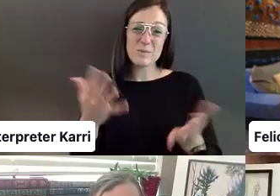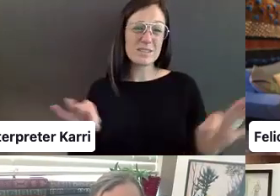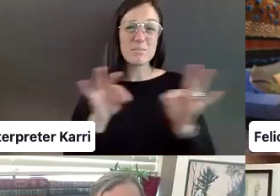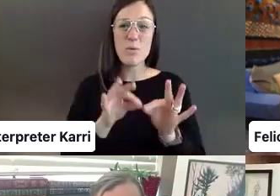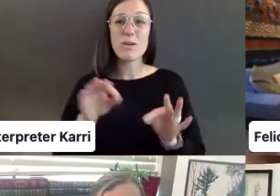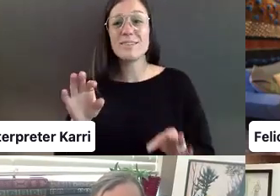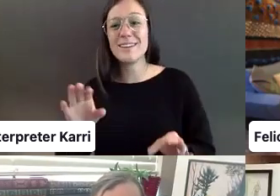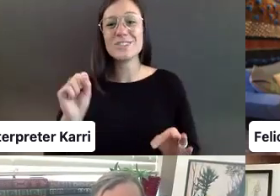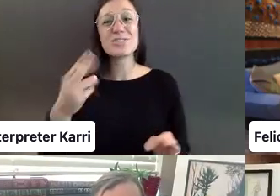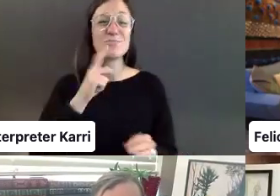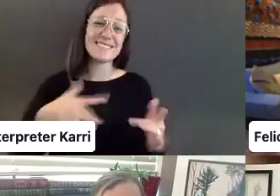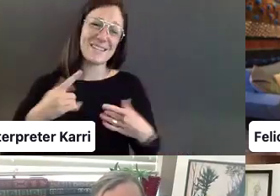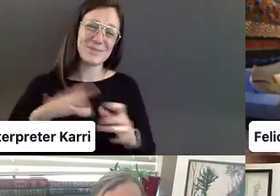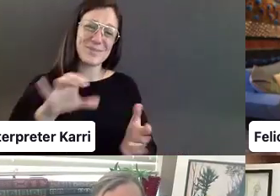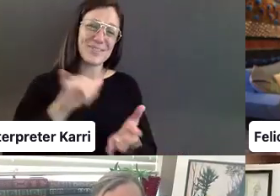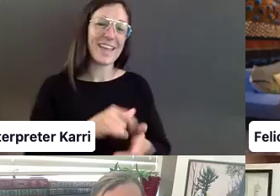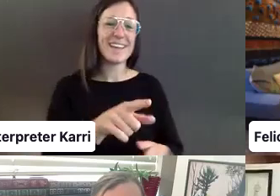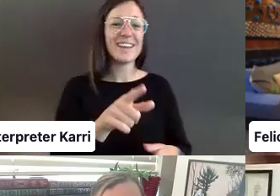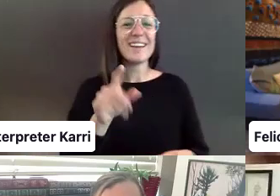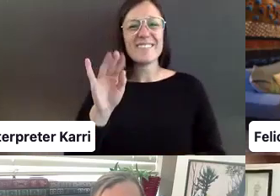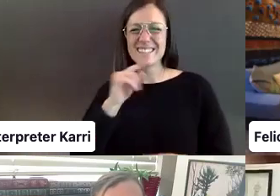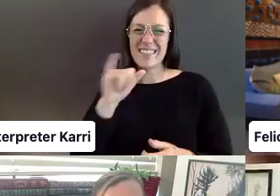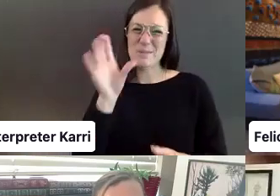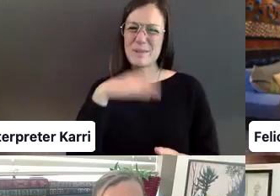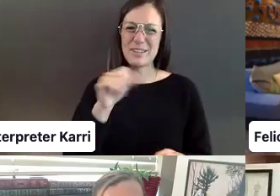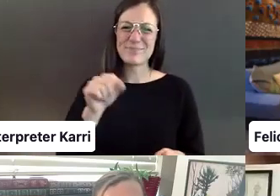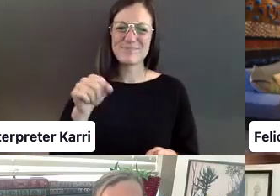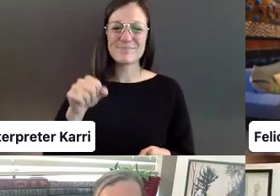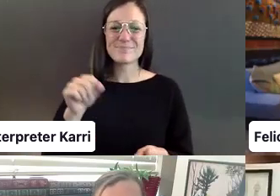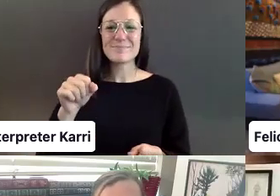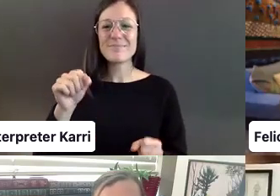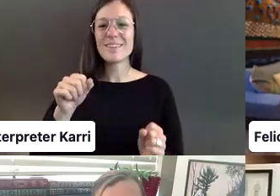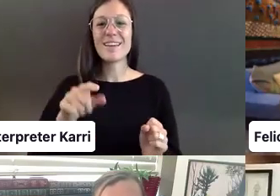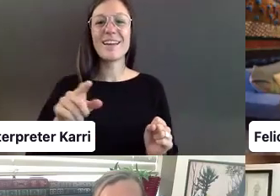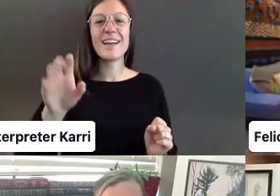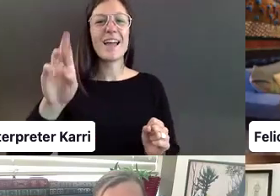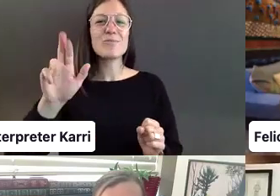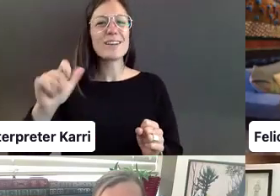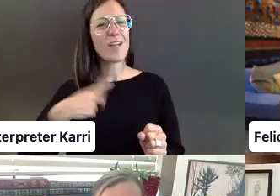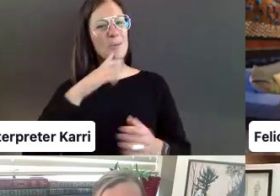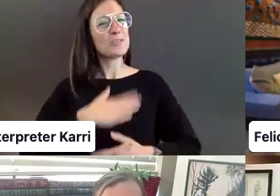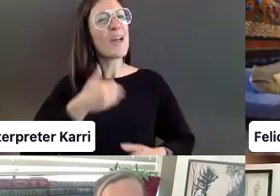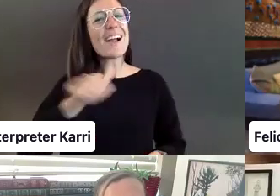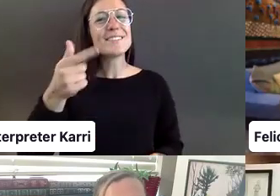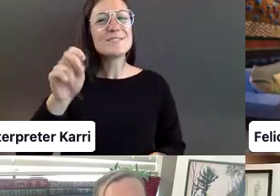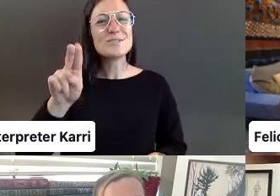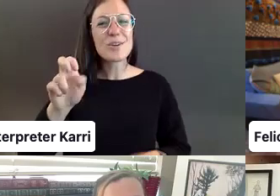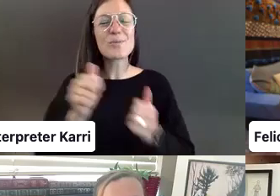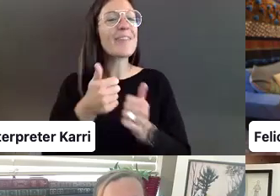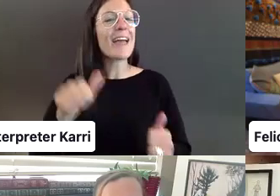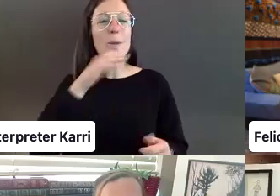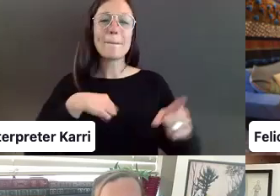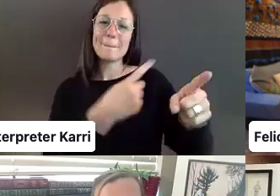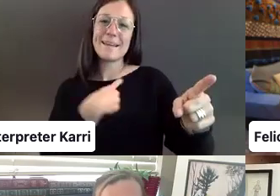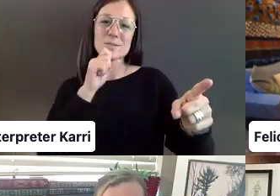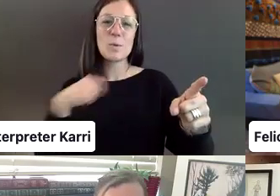to do it. Yeah, that was even weirder. Yeah, I would enjoy any genre with any of these women. Shoshana and I